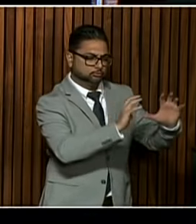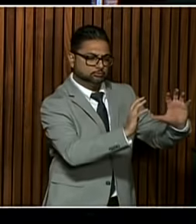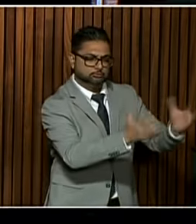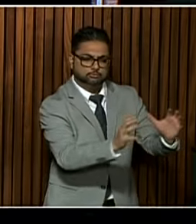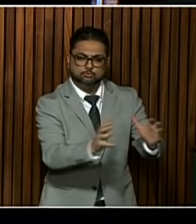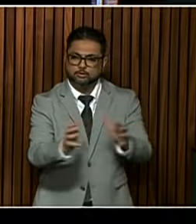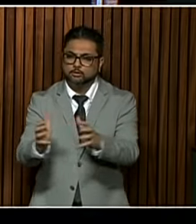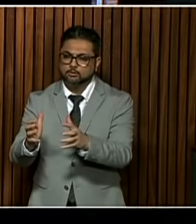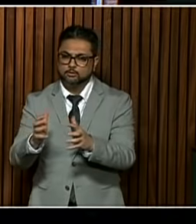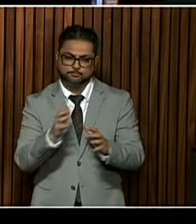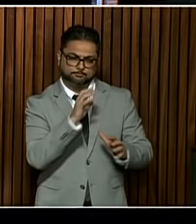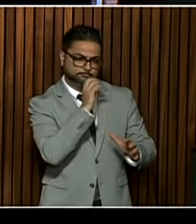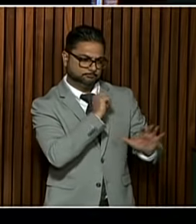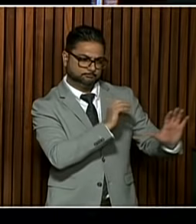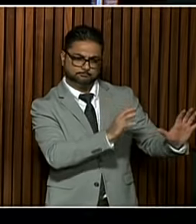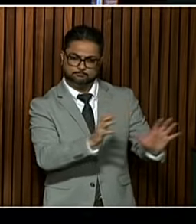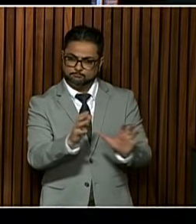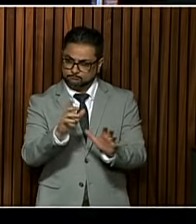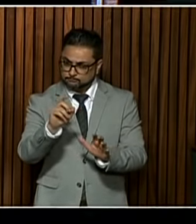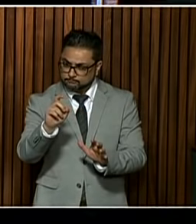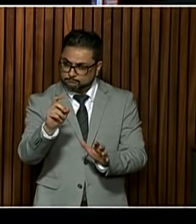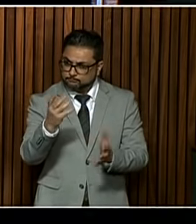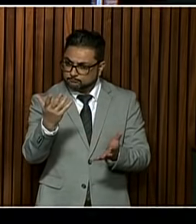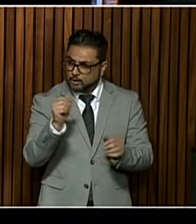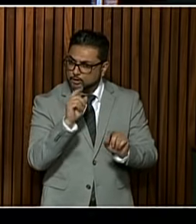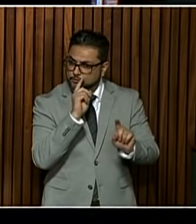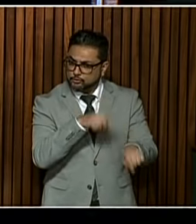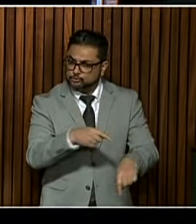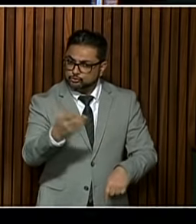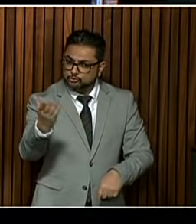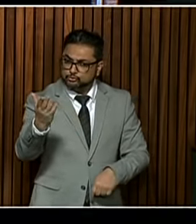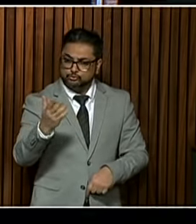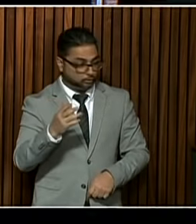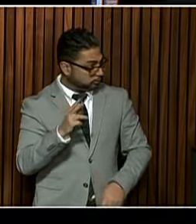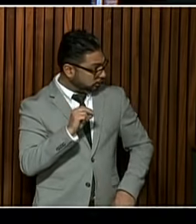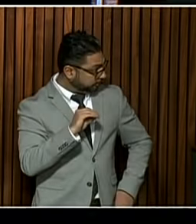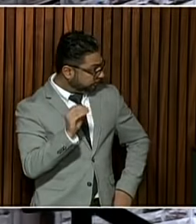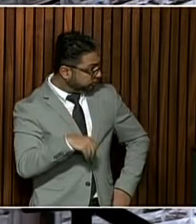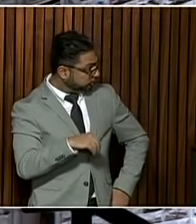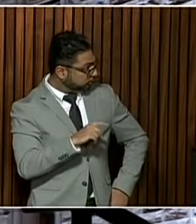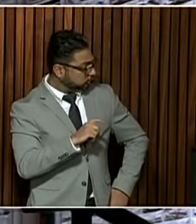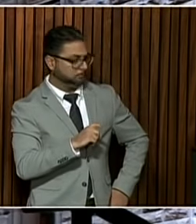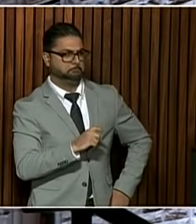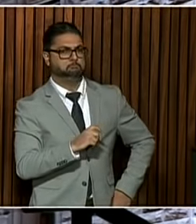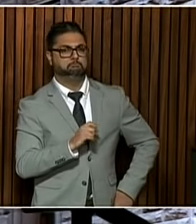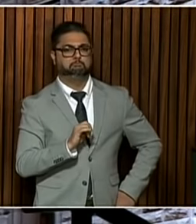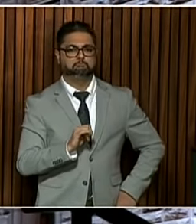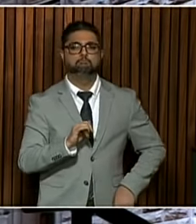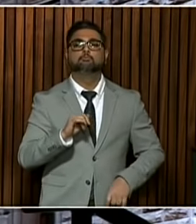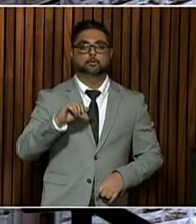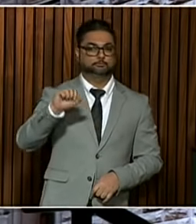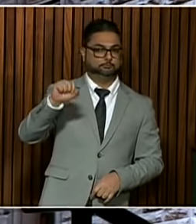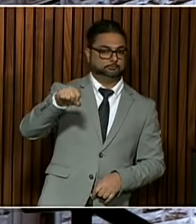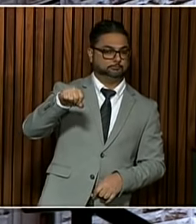30%? Yeah. Okay. That was pretty close to what they put out last week.